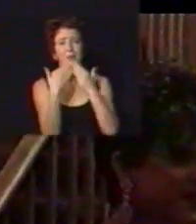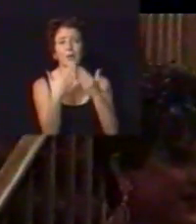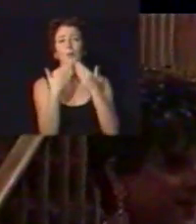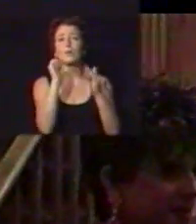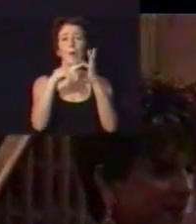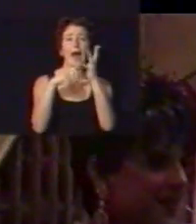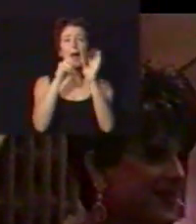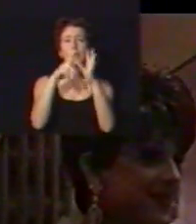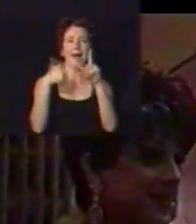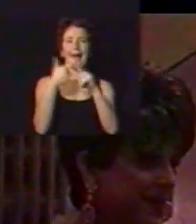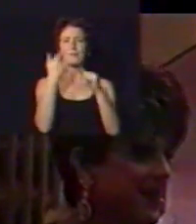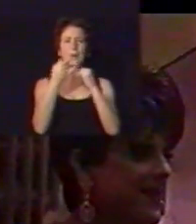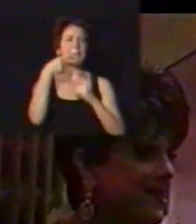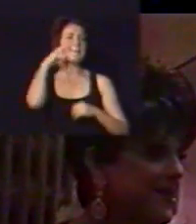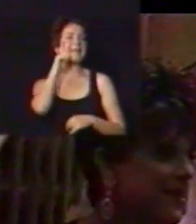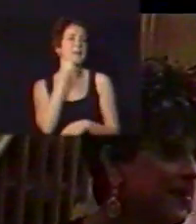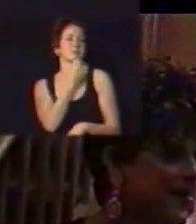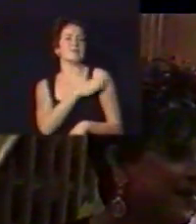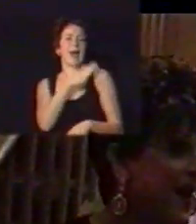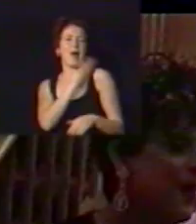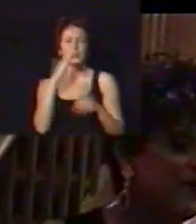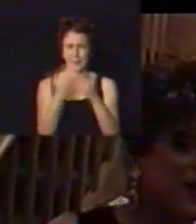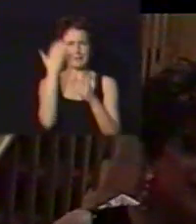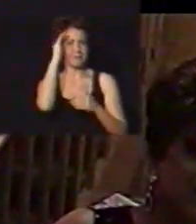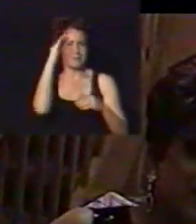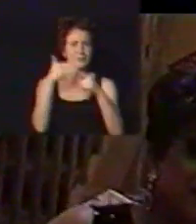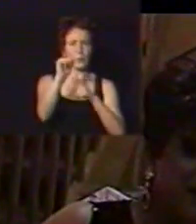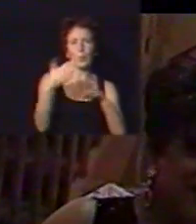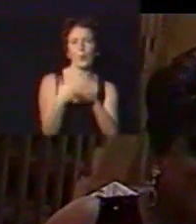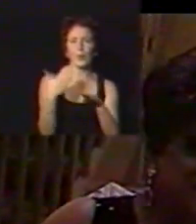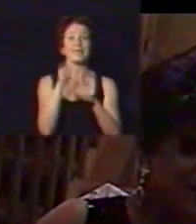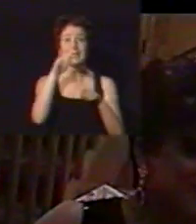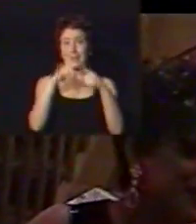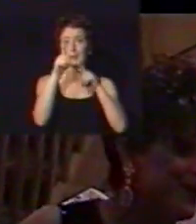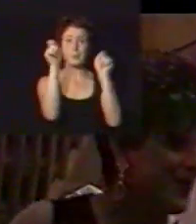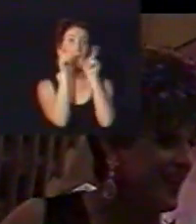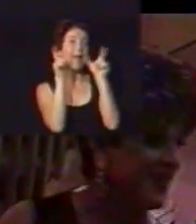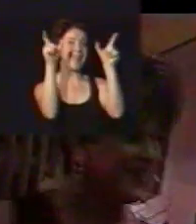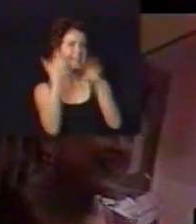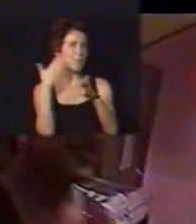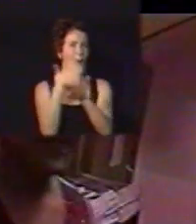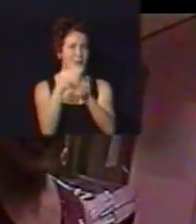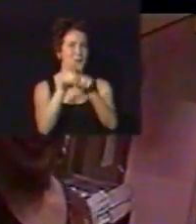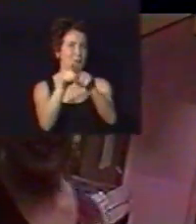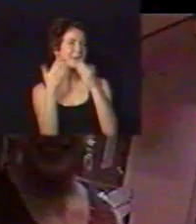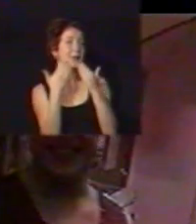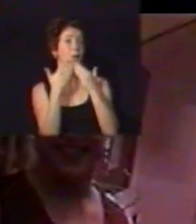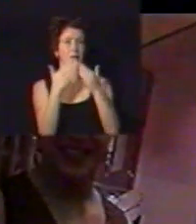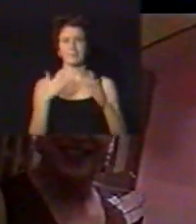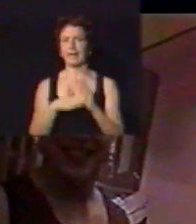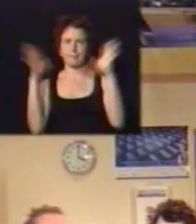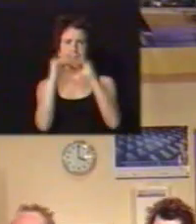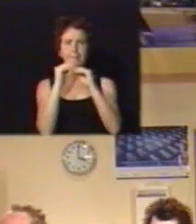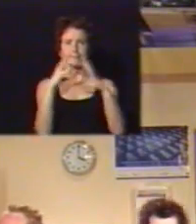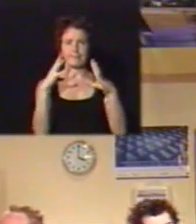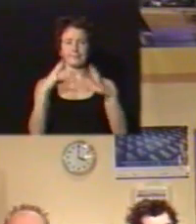and pinkly proud as well, and keep up your great work. Oh, and everyone at Squeal, keep up a great job too. It's wonderful. Thank you. We're out of here.